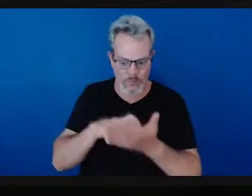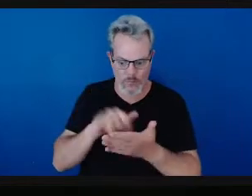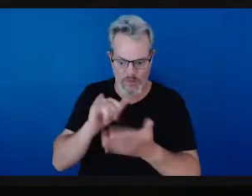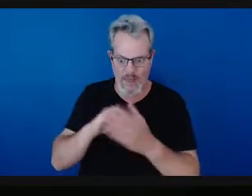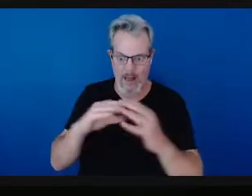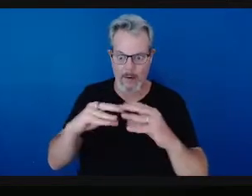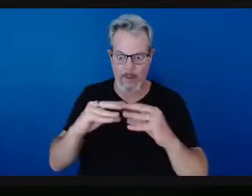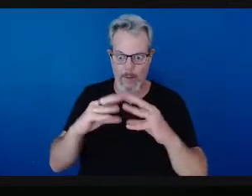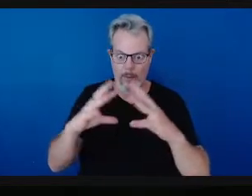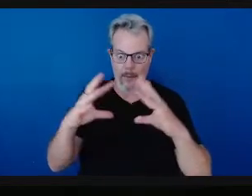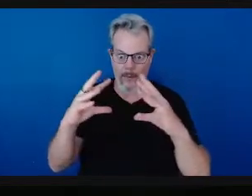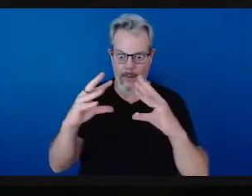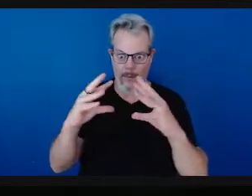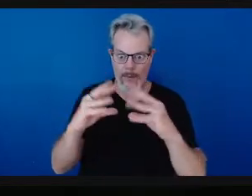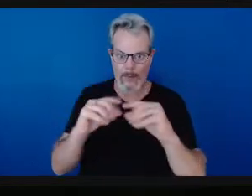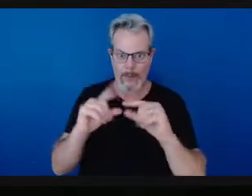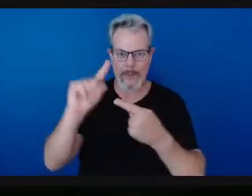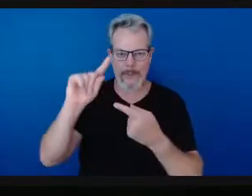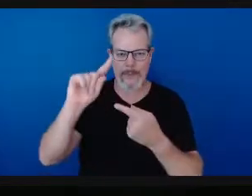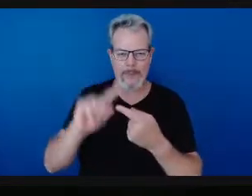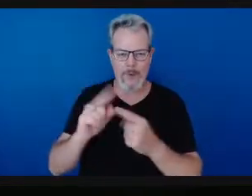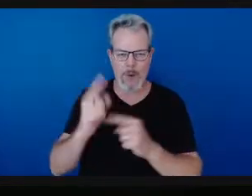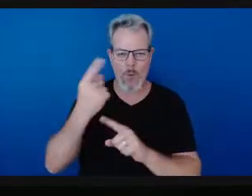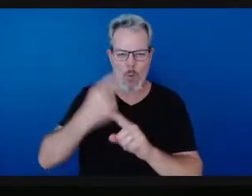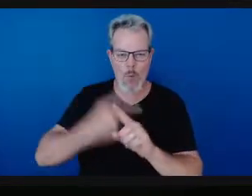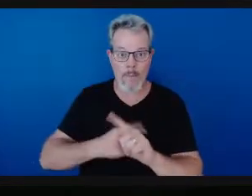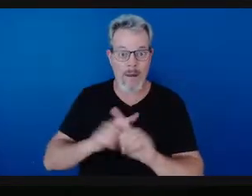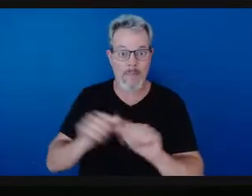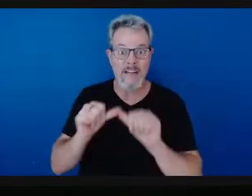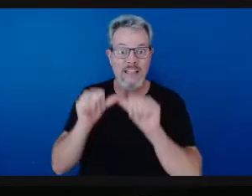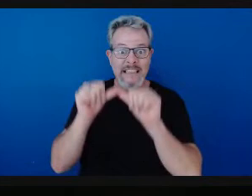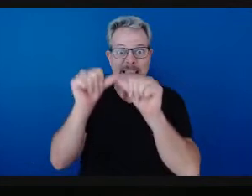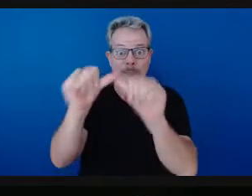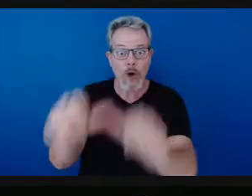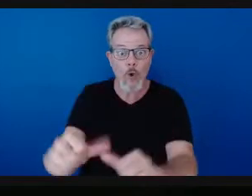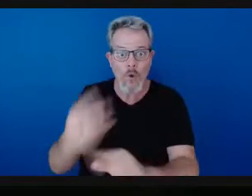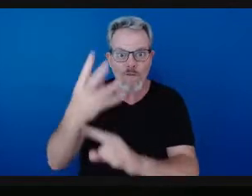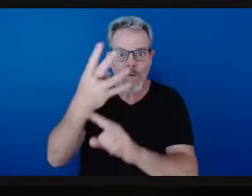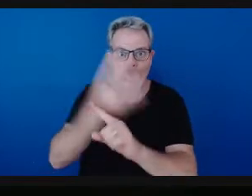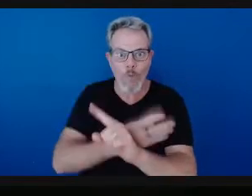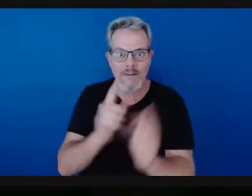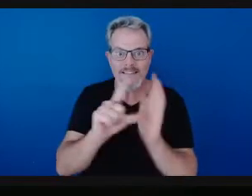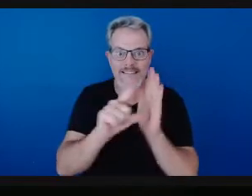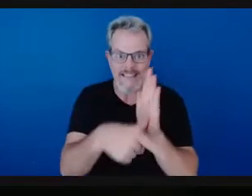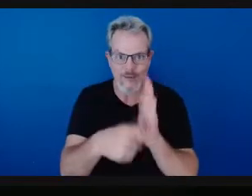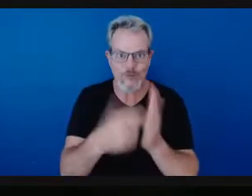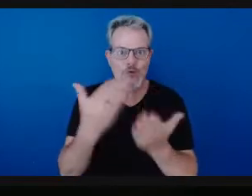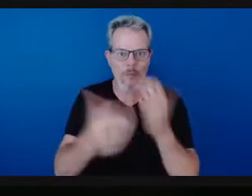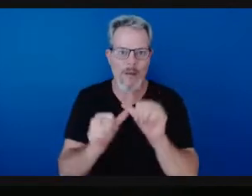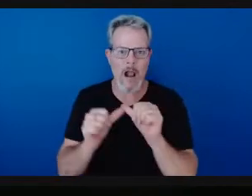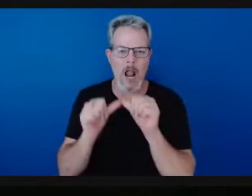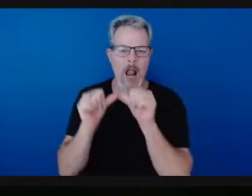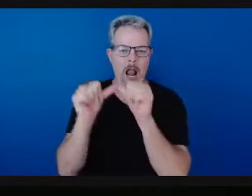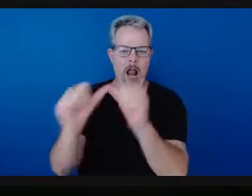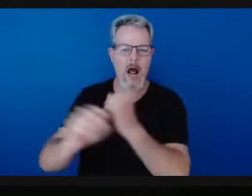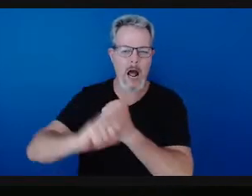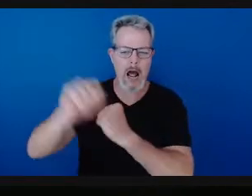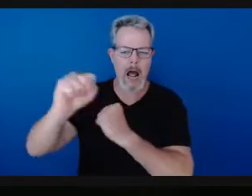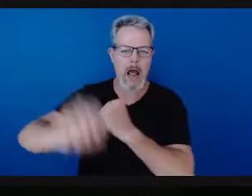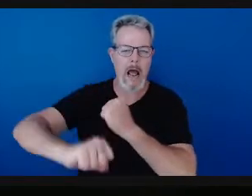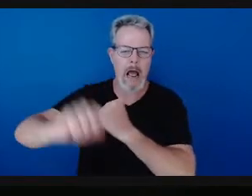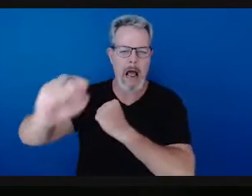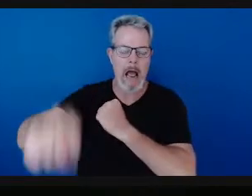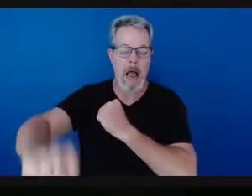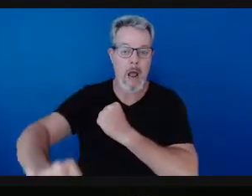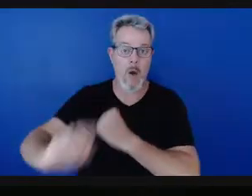month, and it went on another 5 months beyond that, or 4 months beyond that. So it can really drag on for a while, or not. Like in June, it only lasted 11